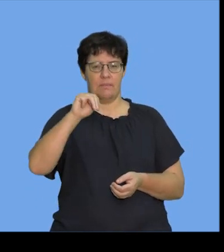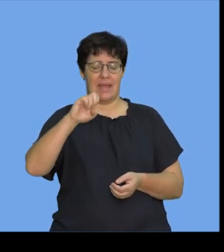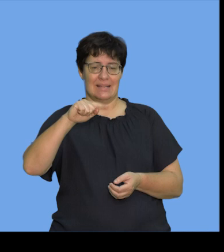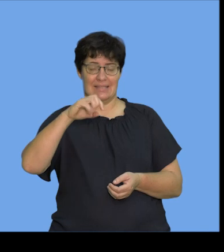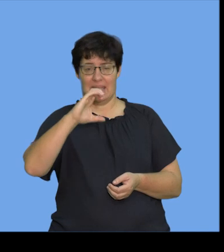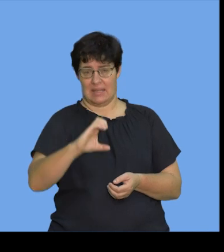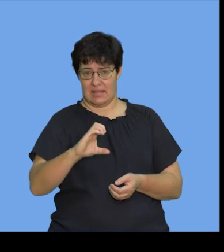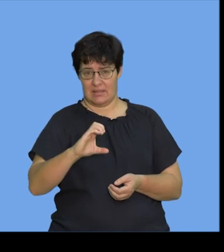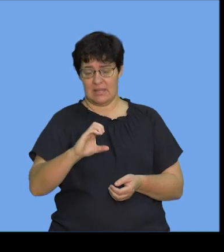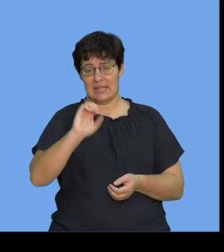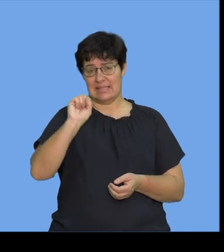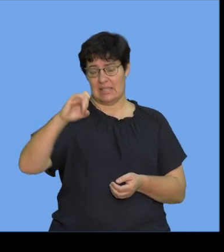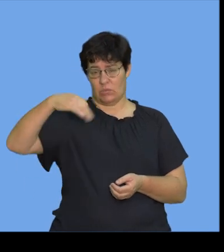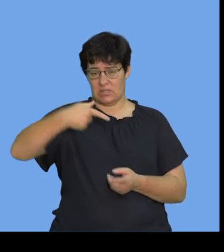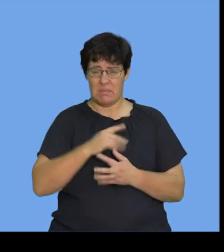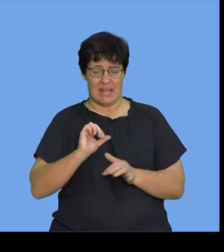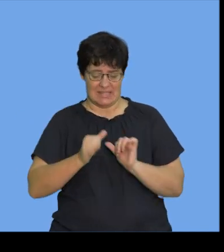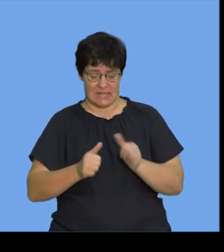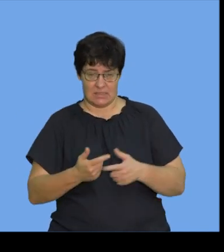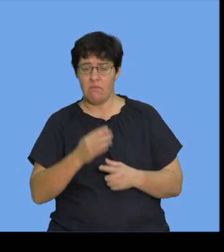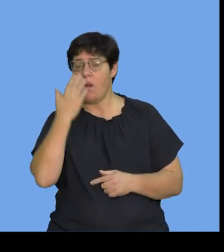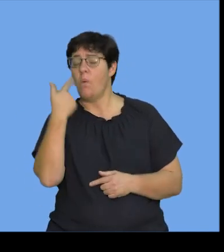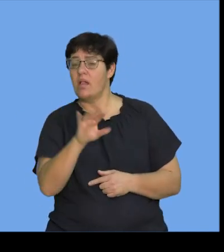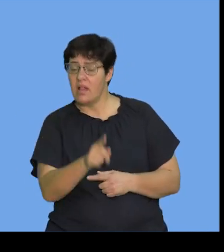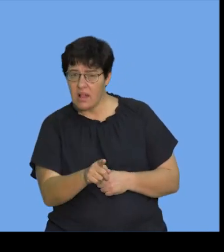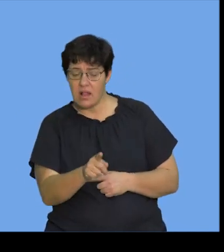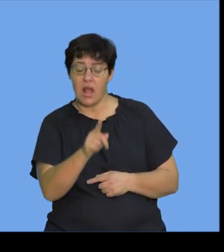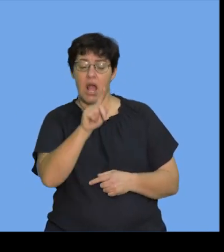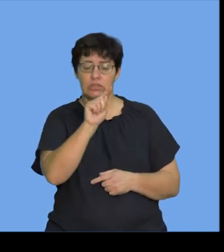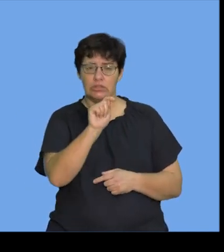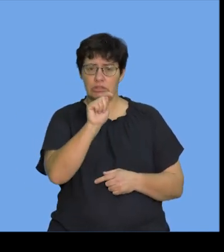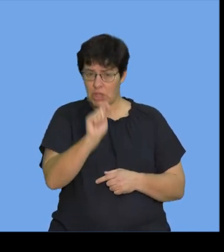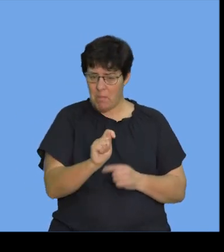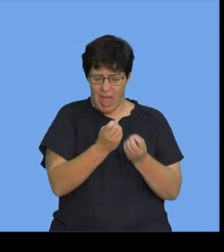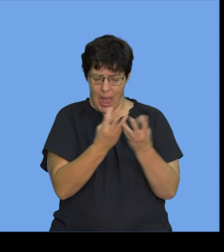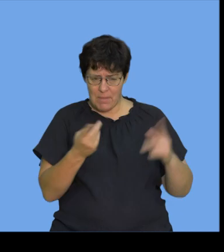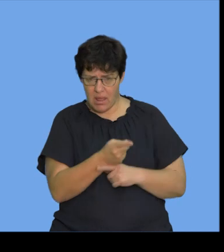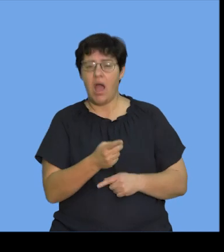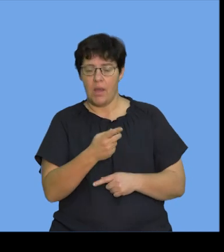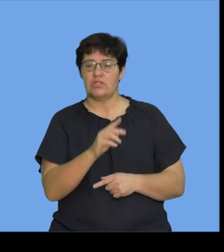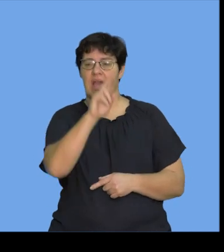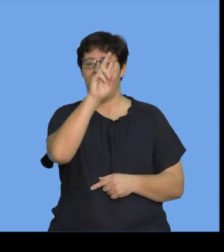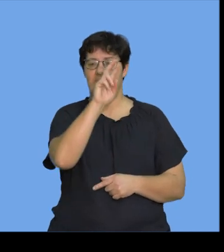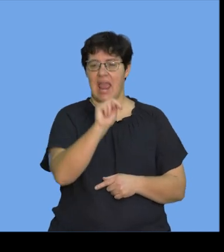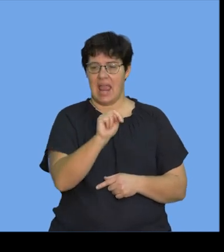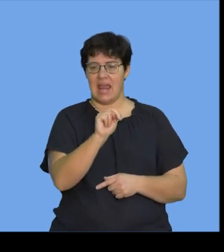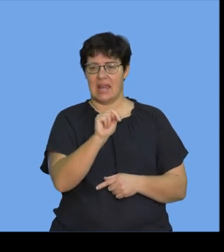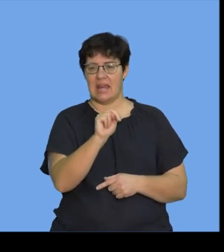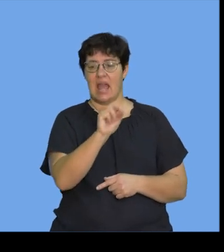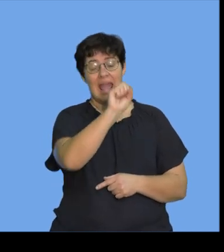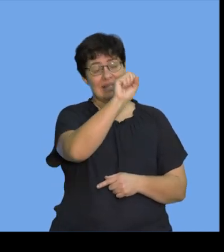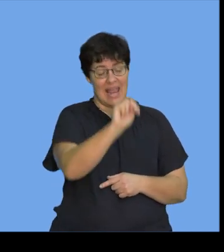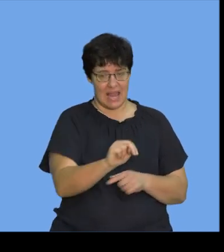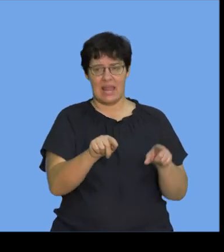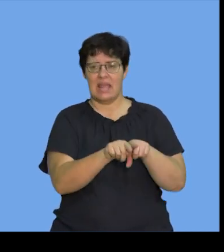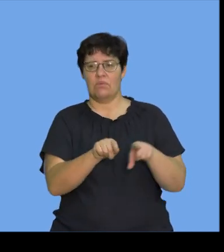series. When we know what the number of terms, we then use the formula Sn is equals to n over 2